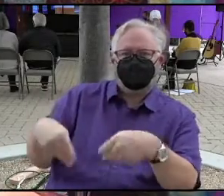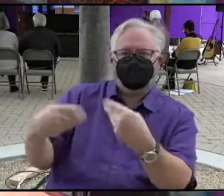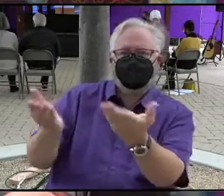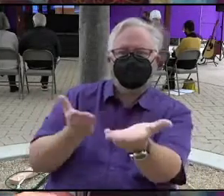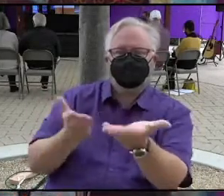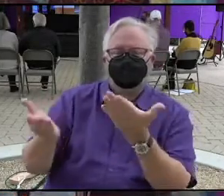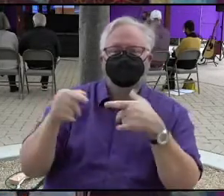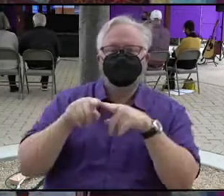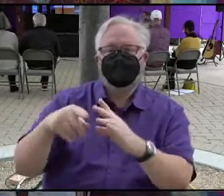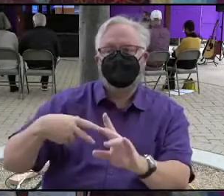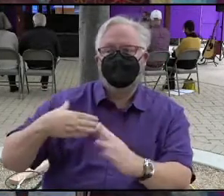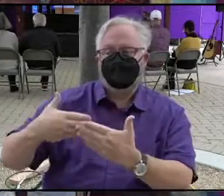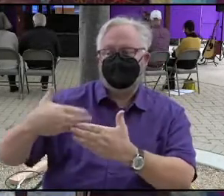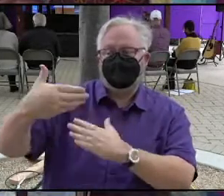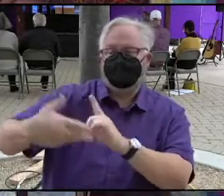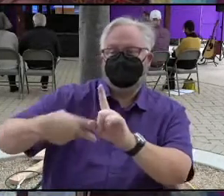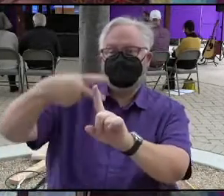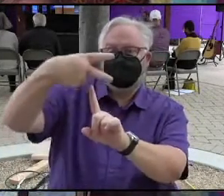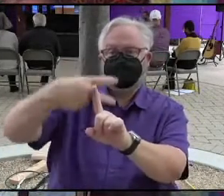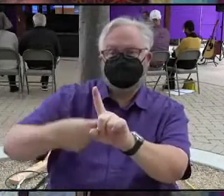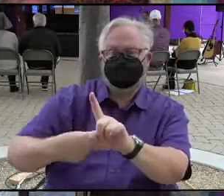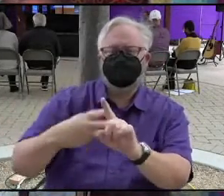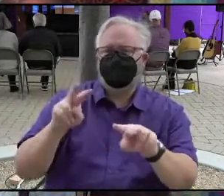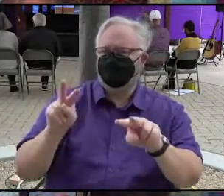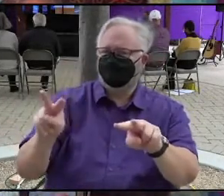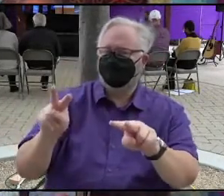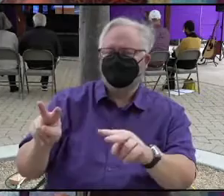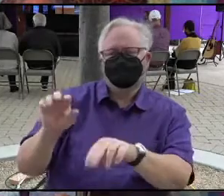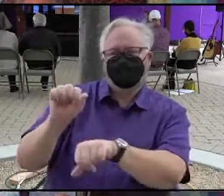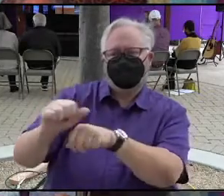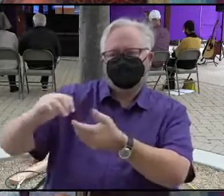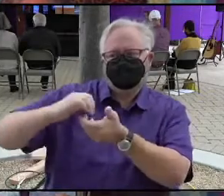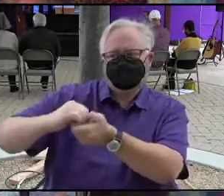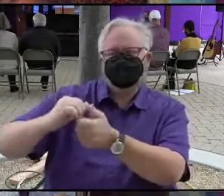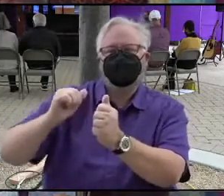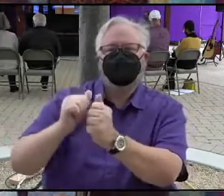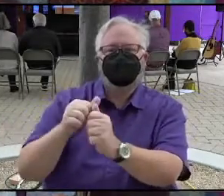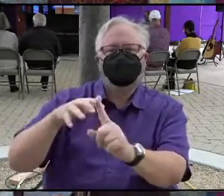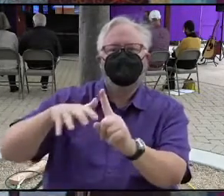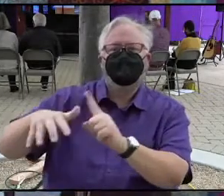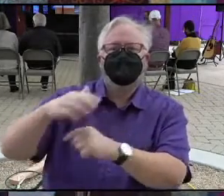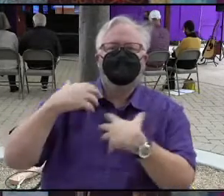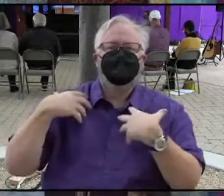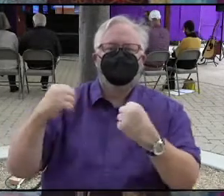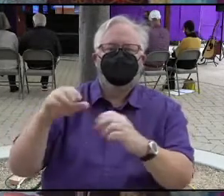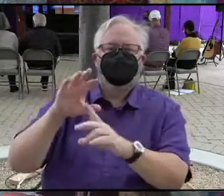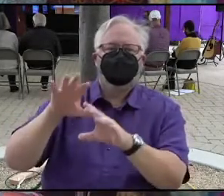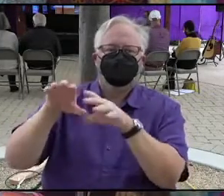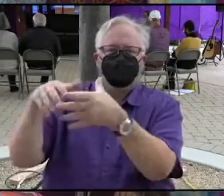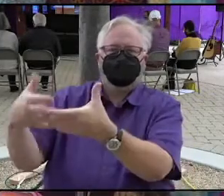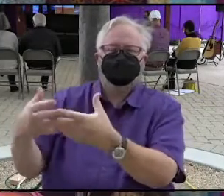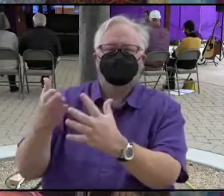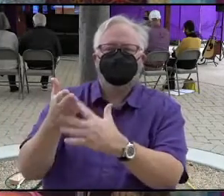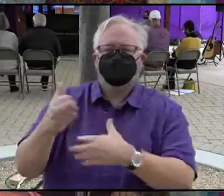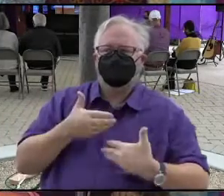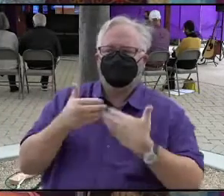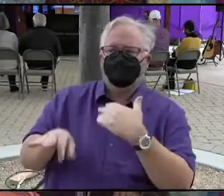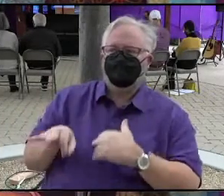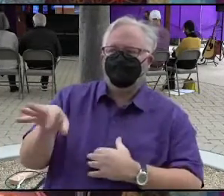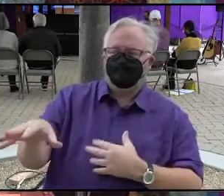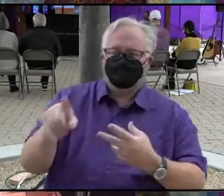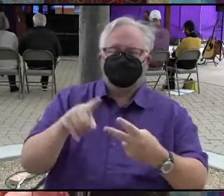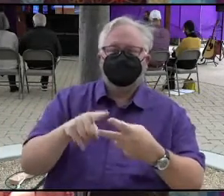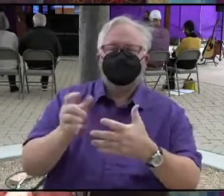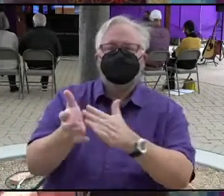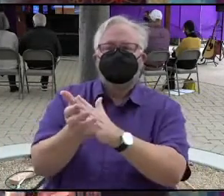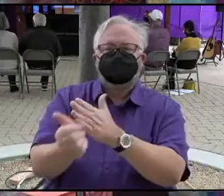of the next 2 months, we look forward to partnering with the Environmental Health Coalition through our generosity offering, through skilled